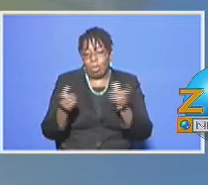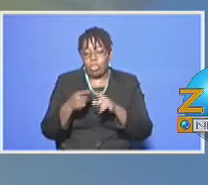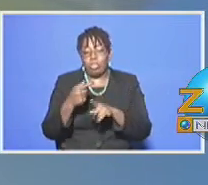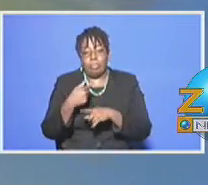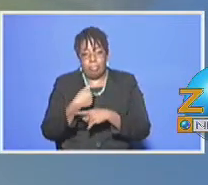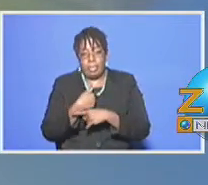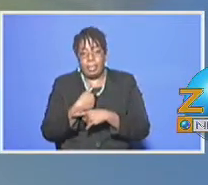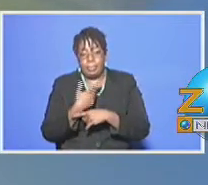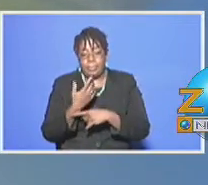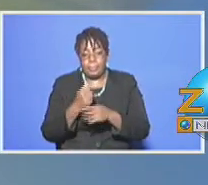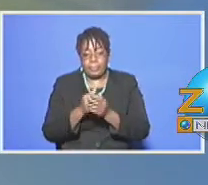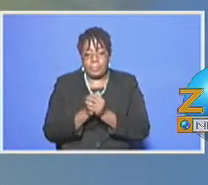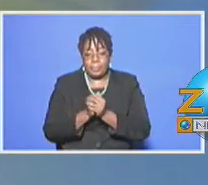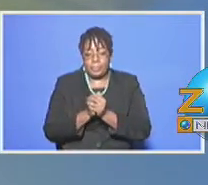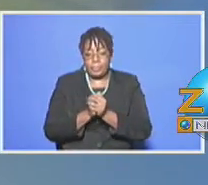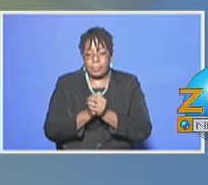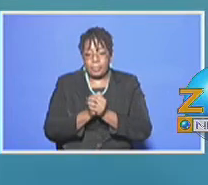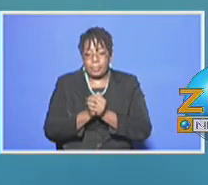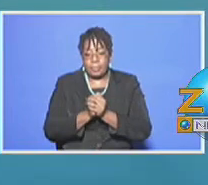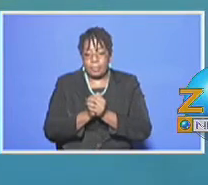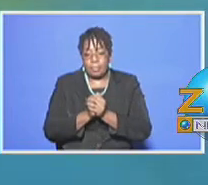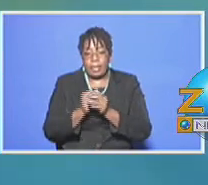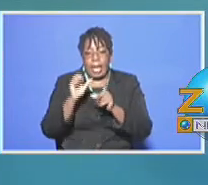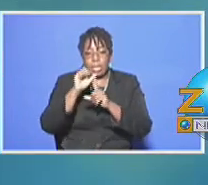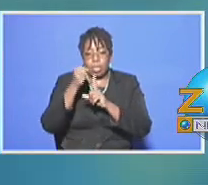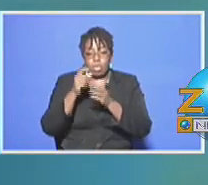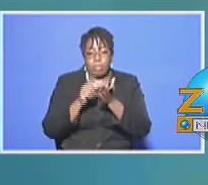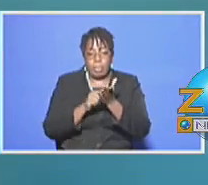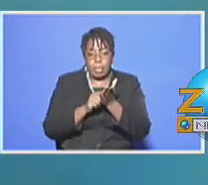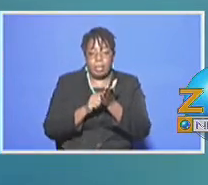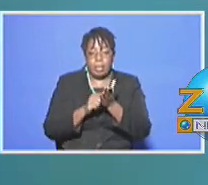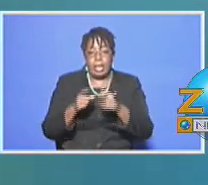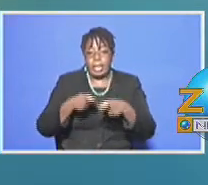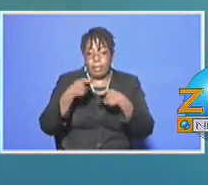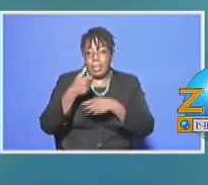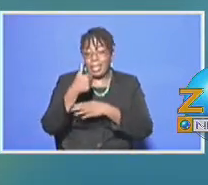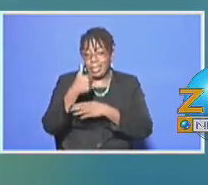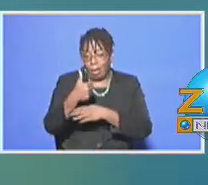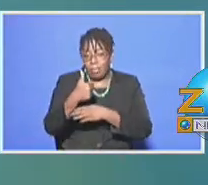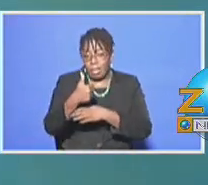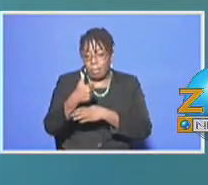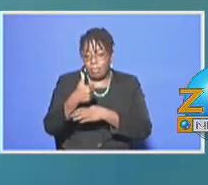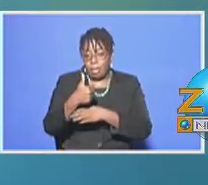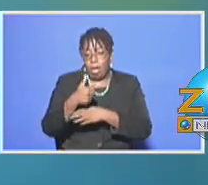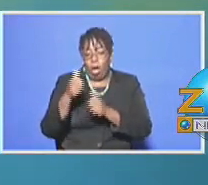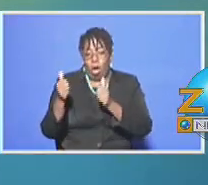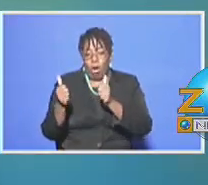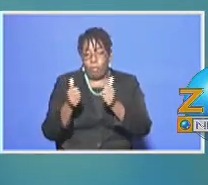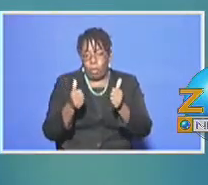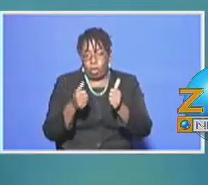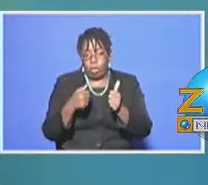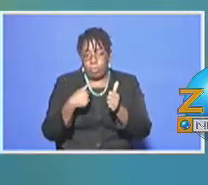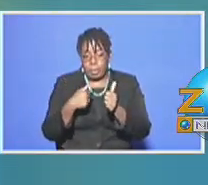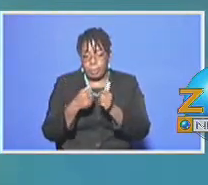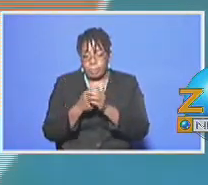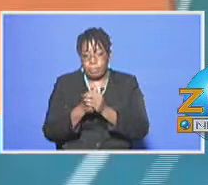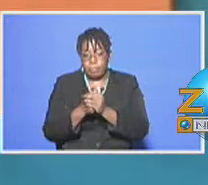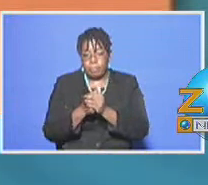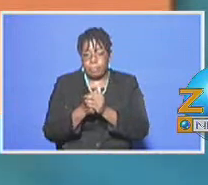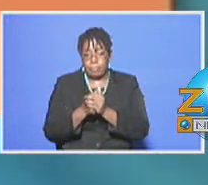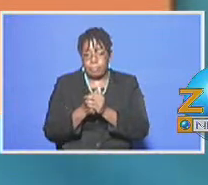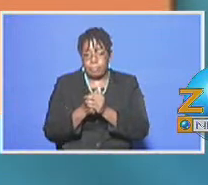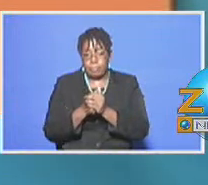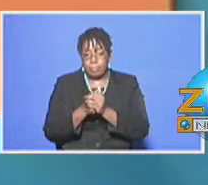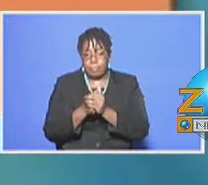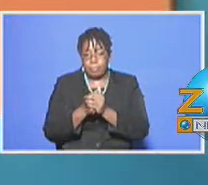messaging and calling, and of course on social media just giving me thumbs up and kudos and how proud they are of the product, and that's